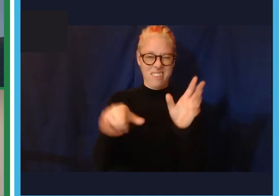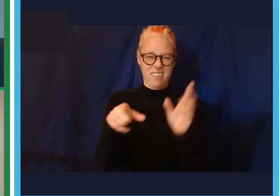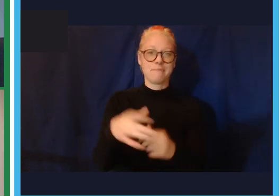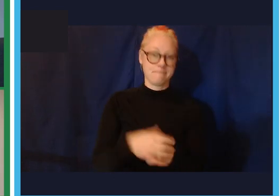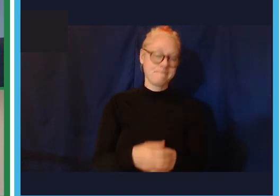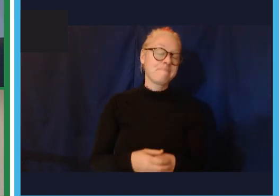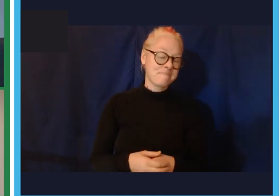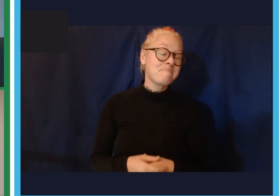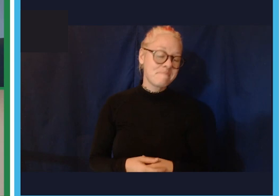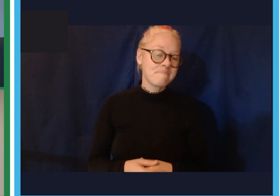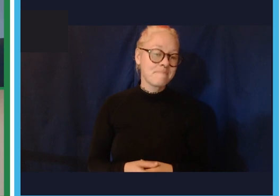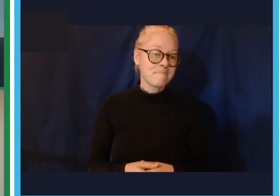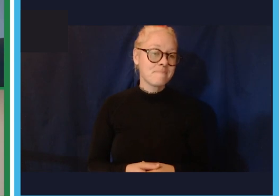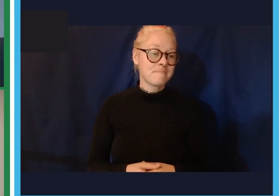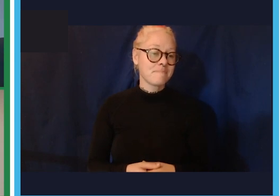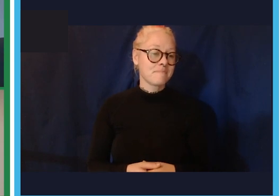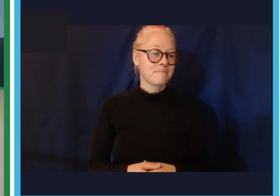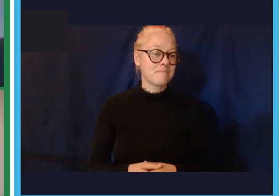list.